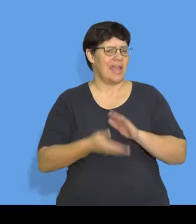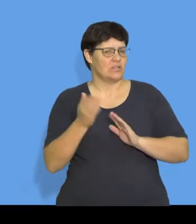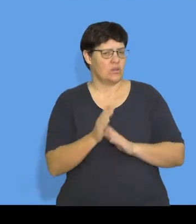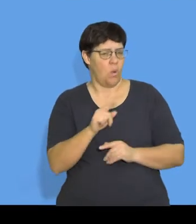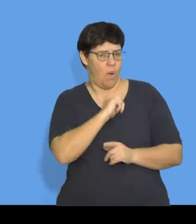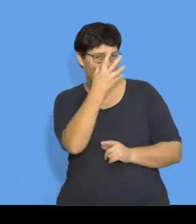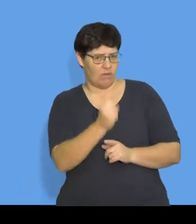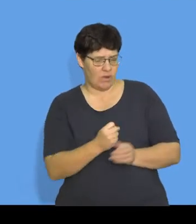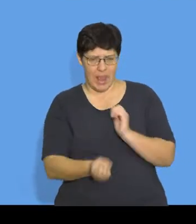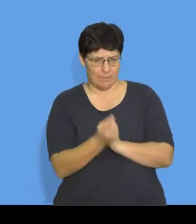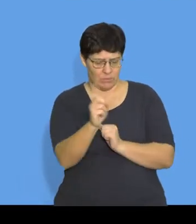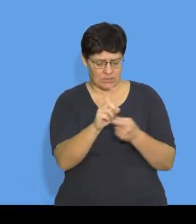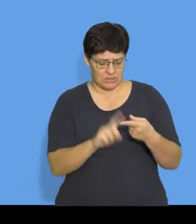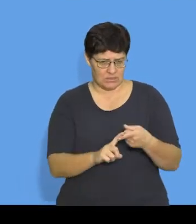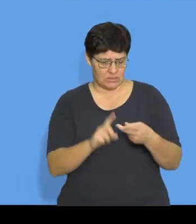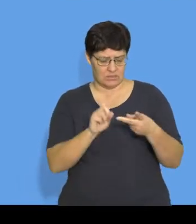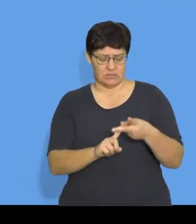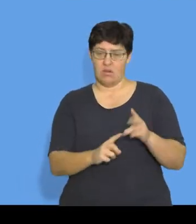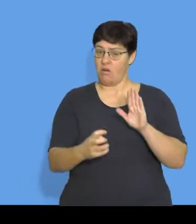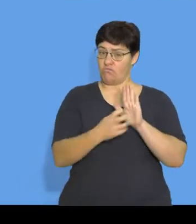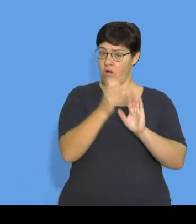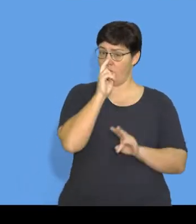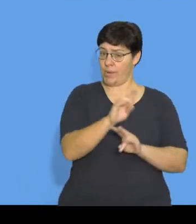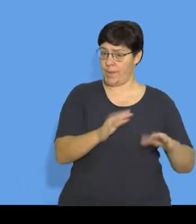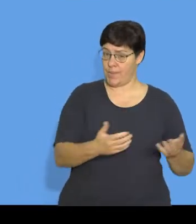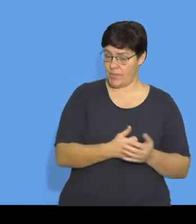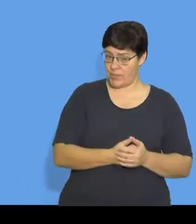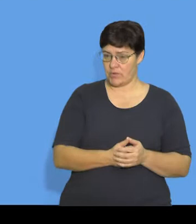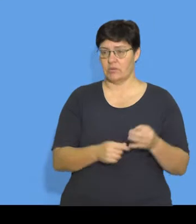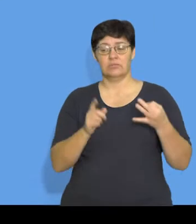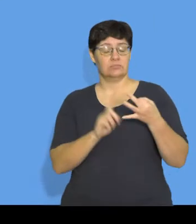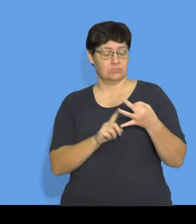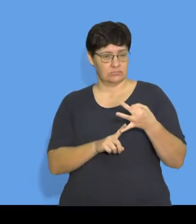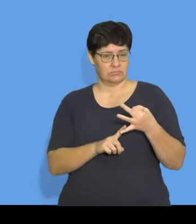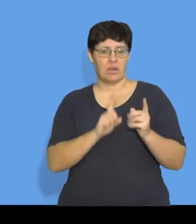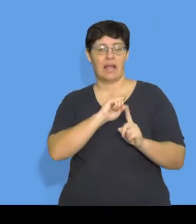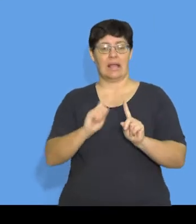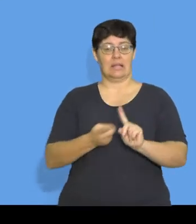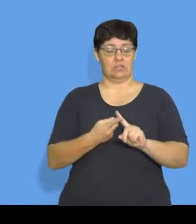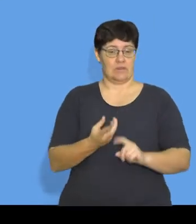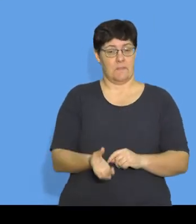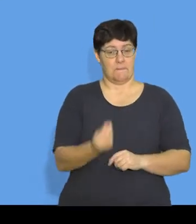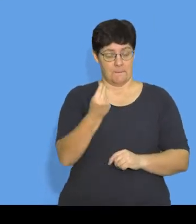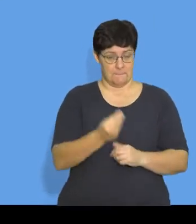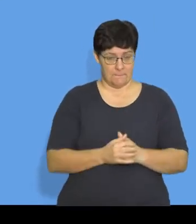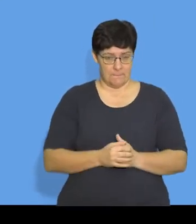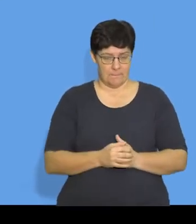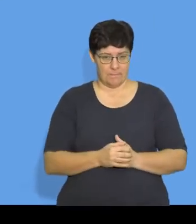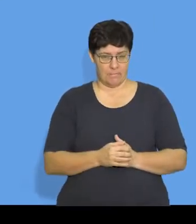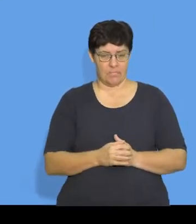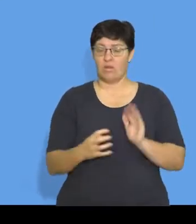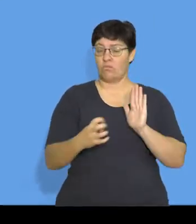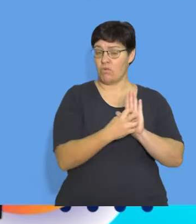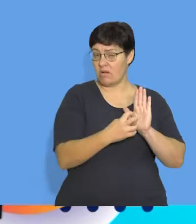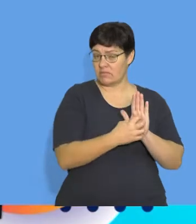gravity, what the graphs look like, and then there's collisions, okay? Graphs being,